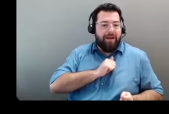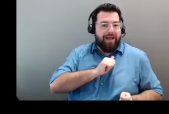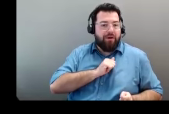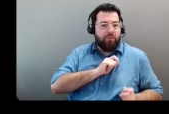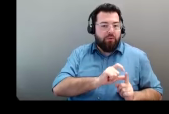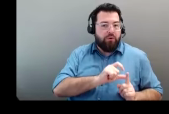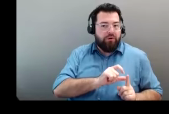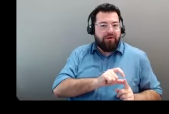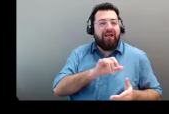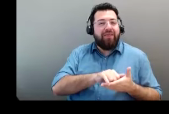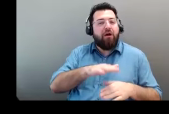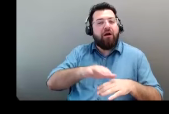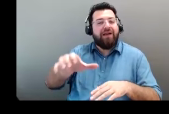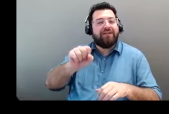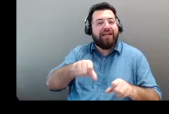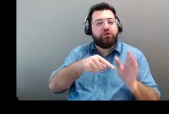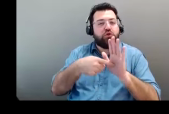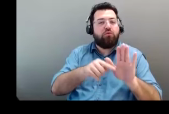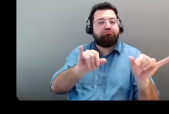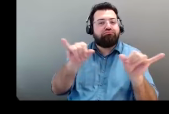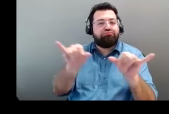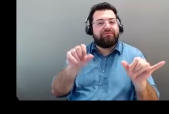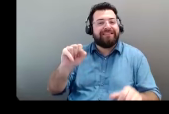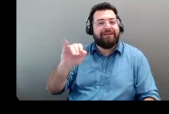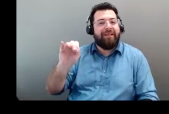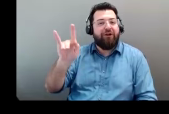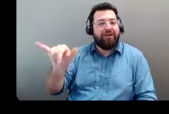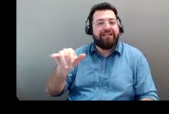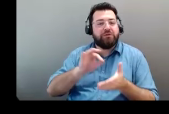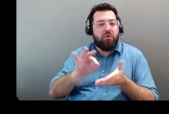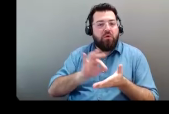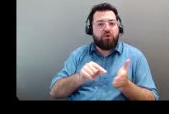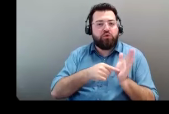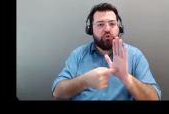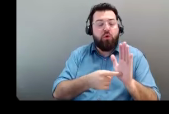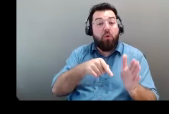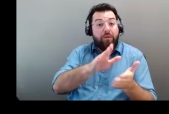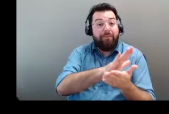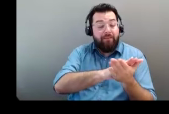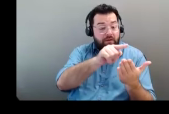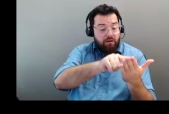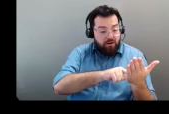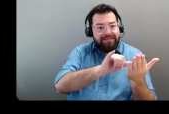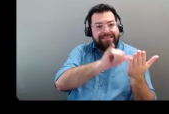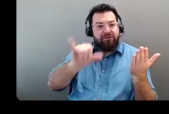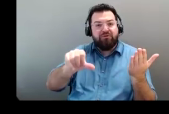Canvas show you that and provide a percentage of how similar is this paper to what's out there on the